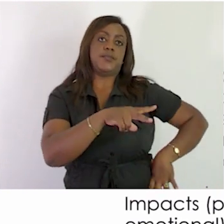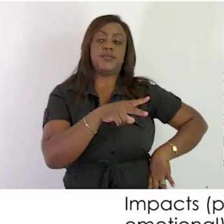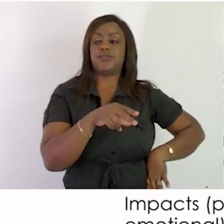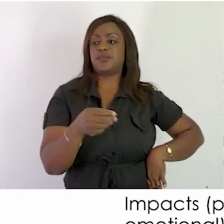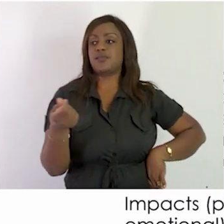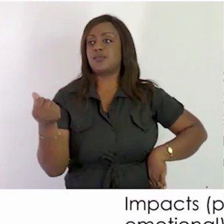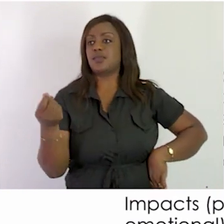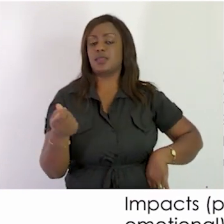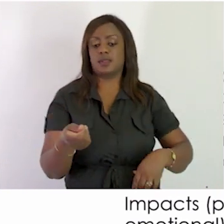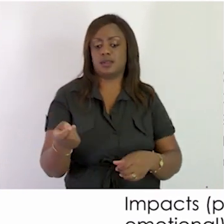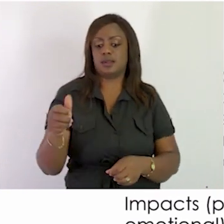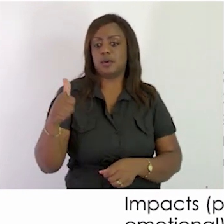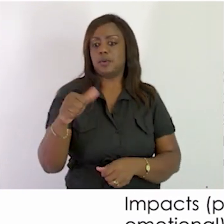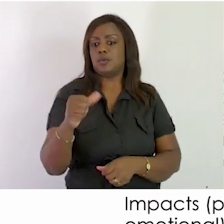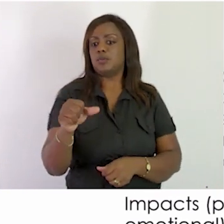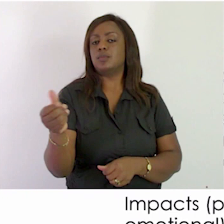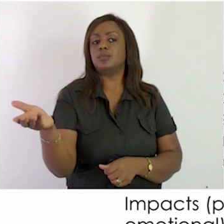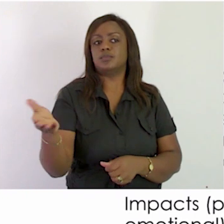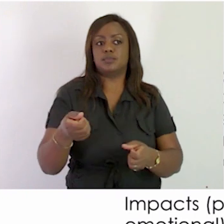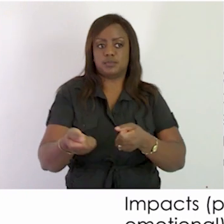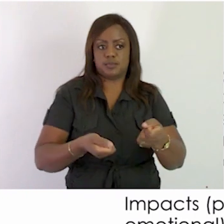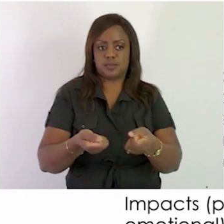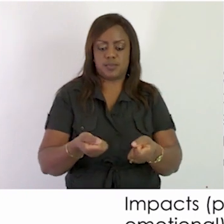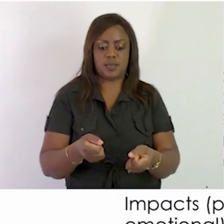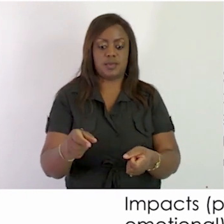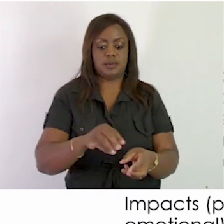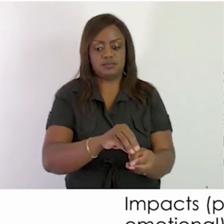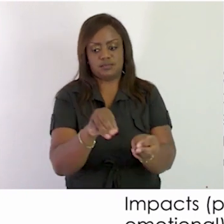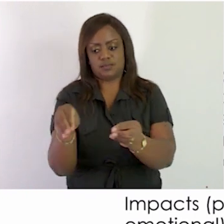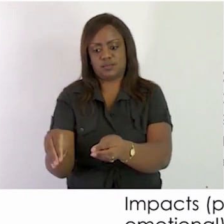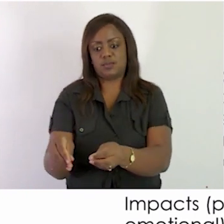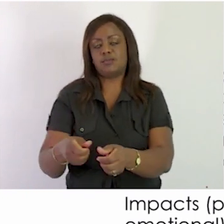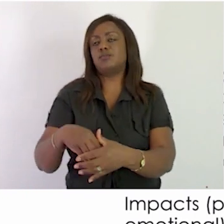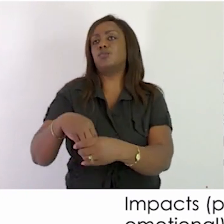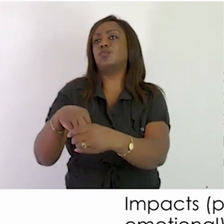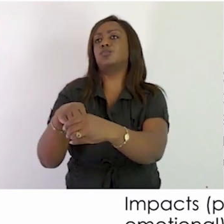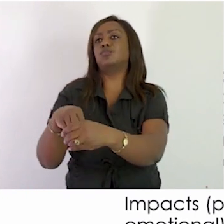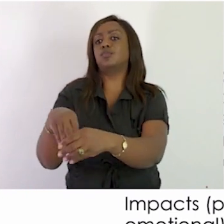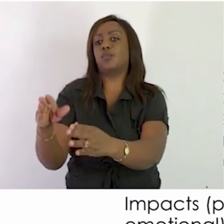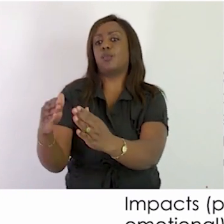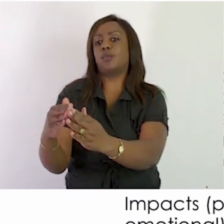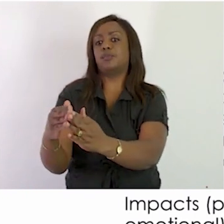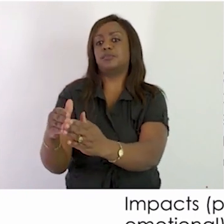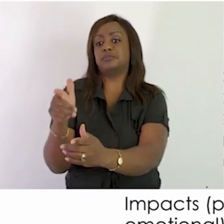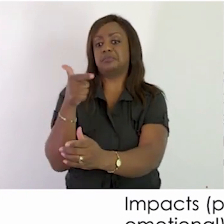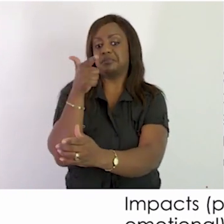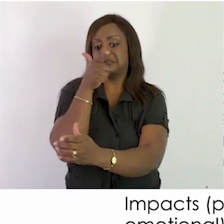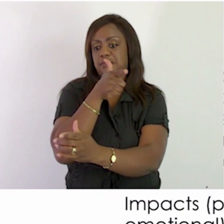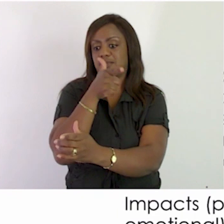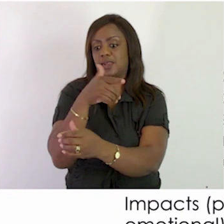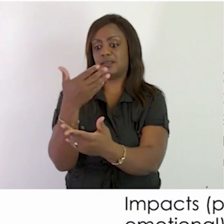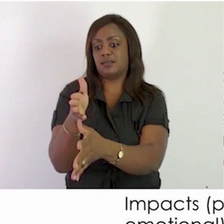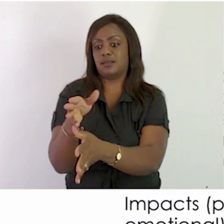they get into their cars according to what they have agreed on, and then they get into men's cars,